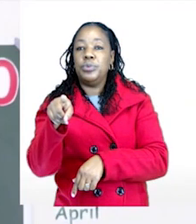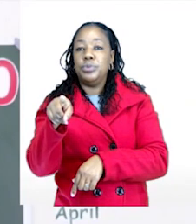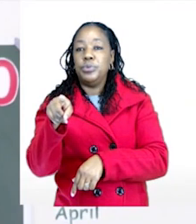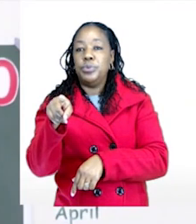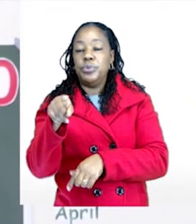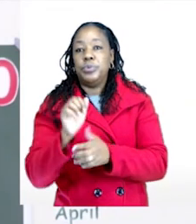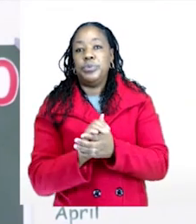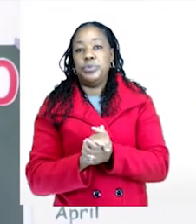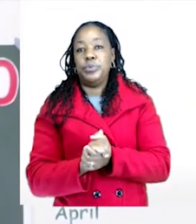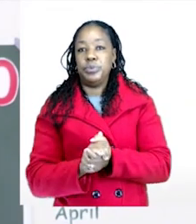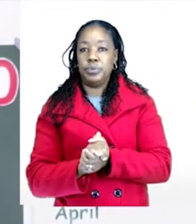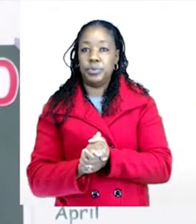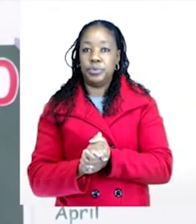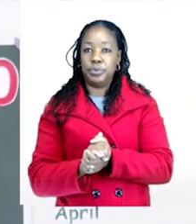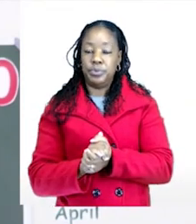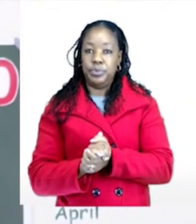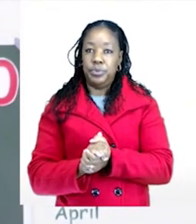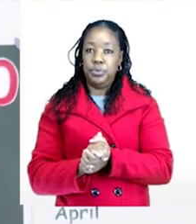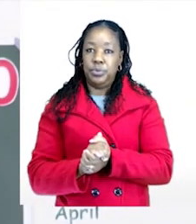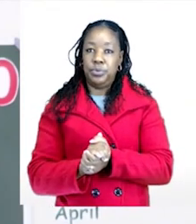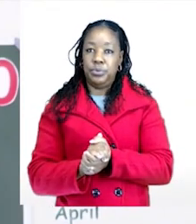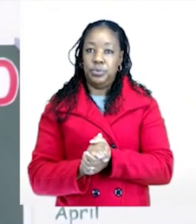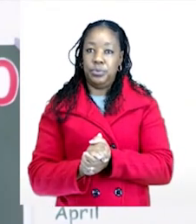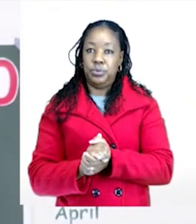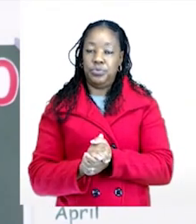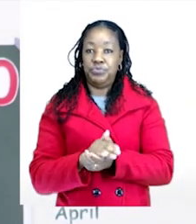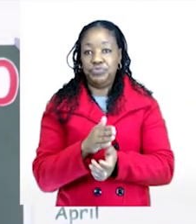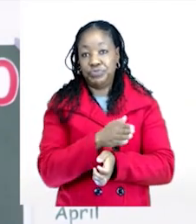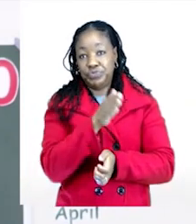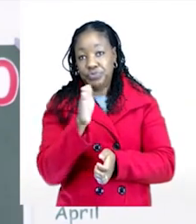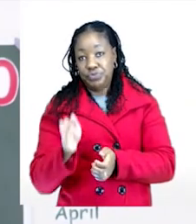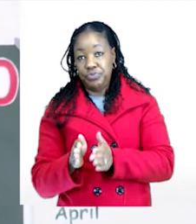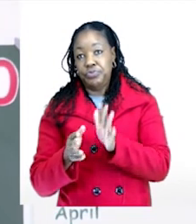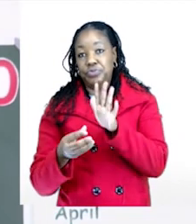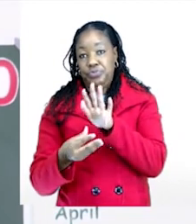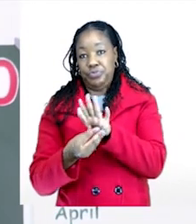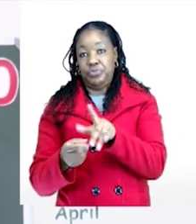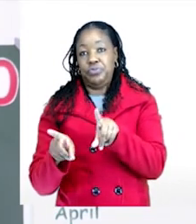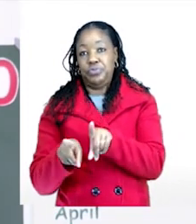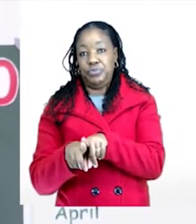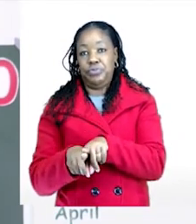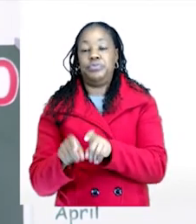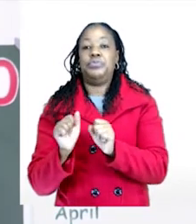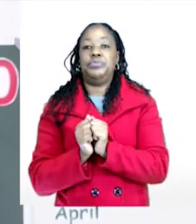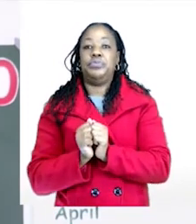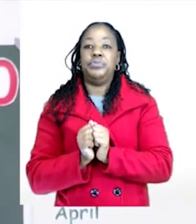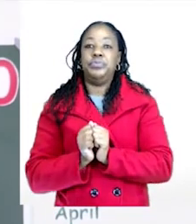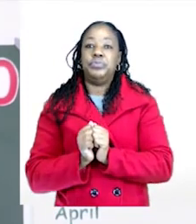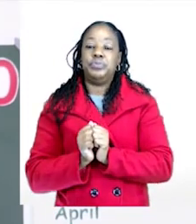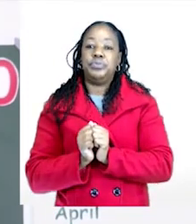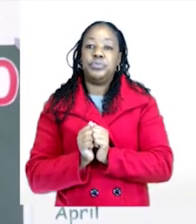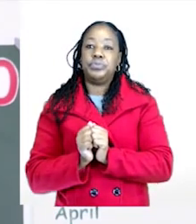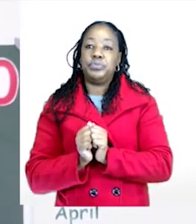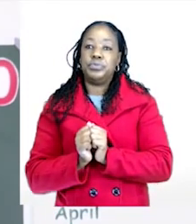up, and we stop right there. Now let's copy this pattern over to the next one on the